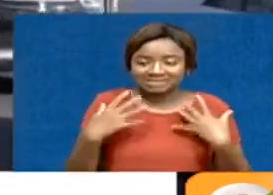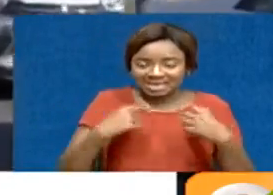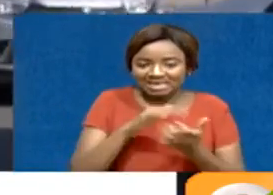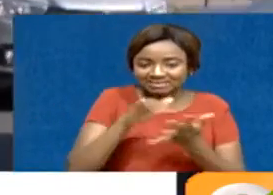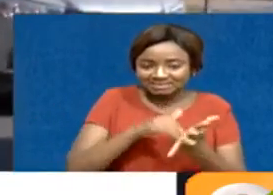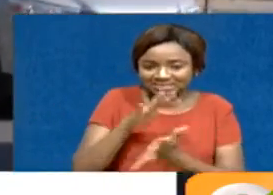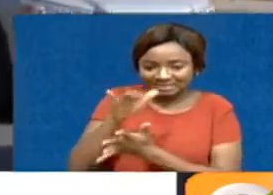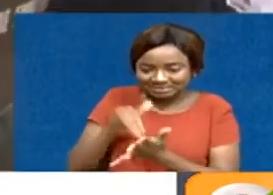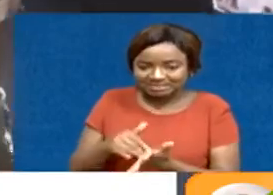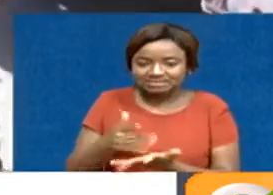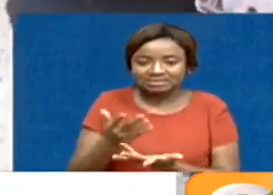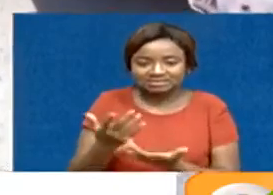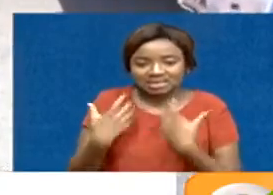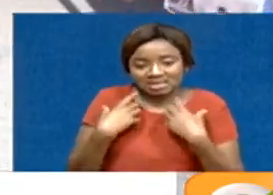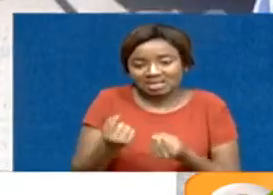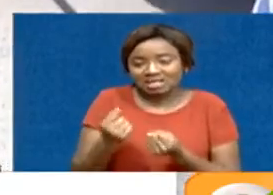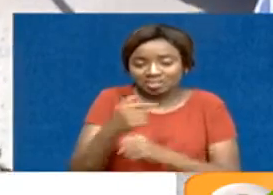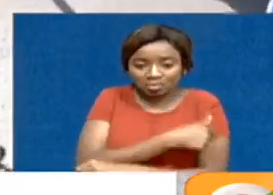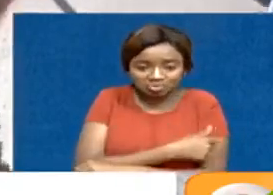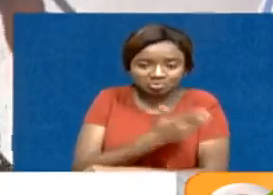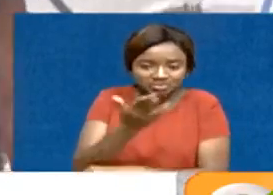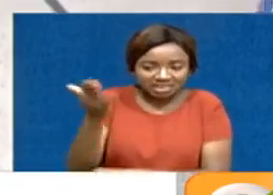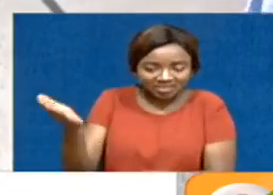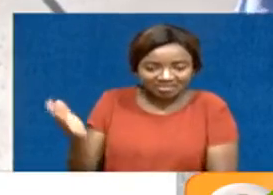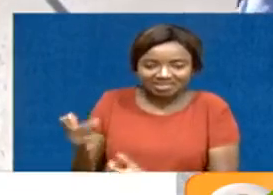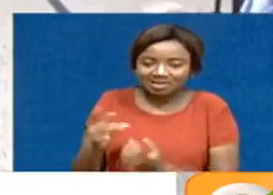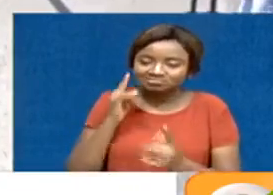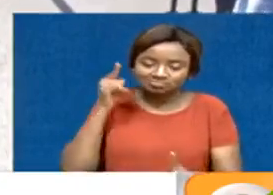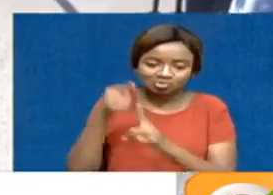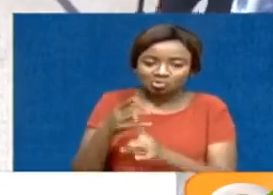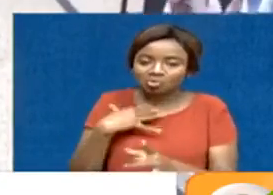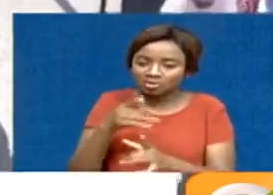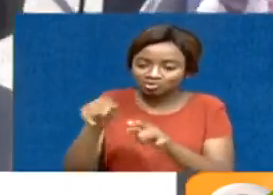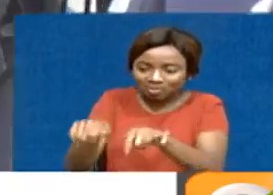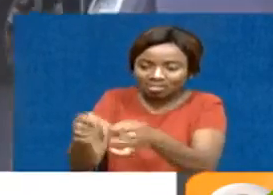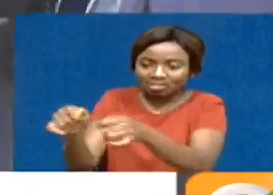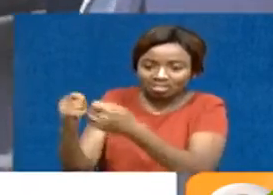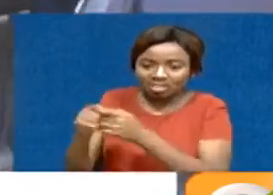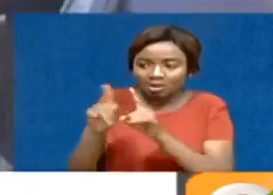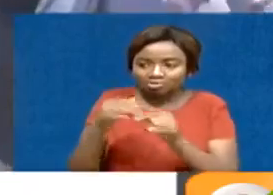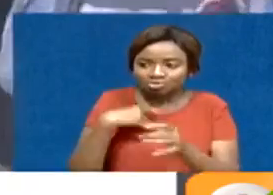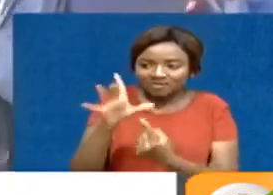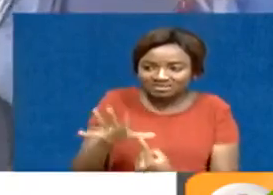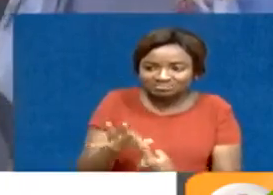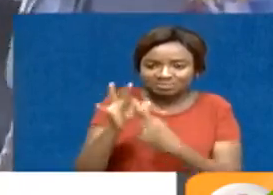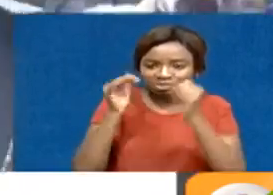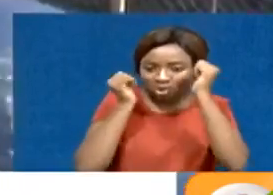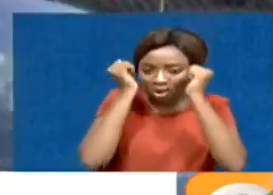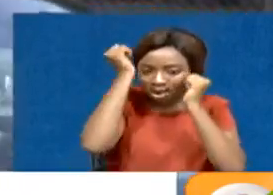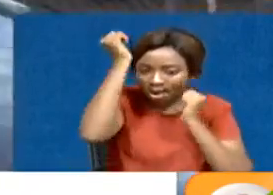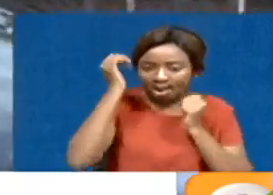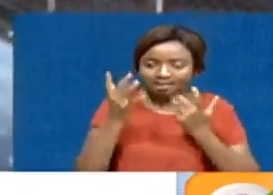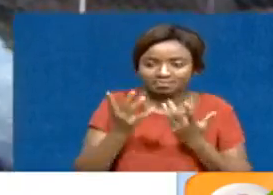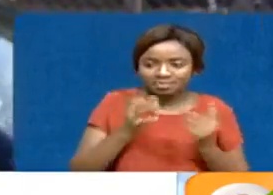being attacked. Russia has denied targeting civilians, saying it was carrying out a special military operation against